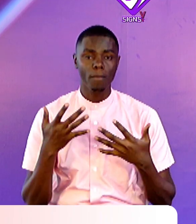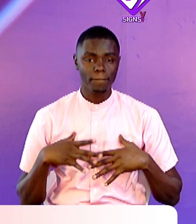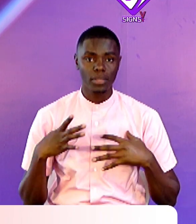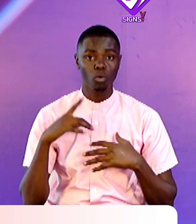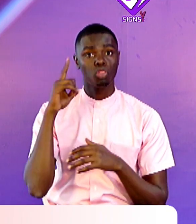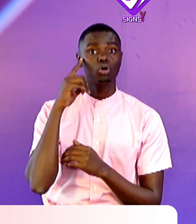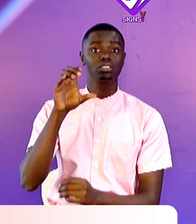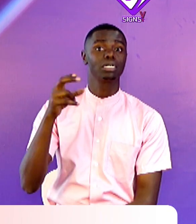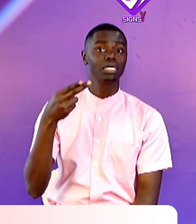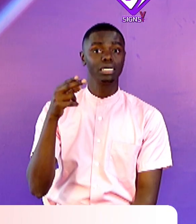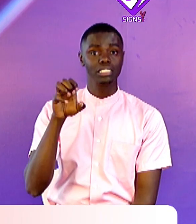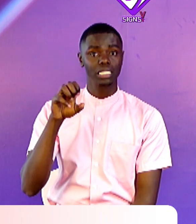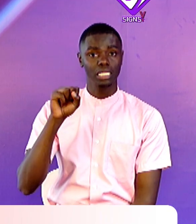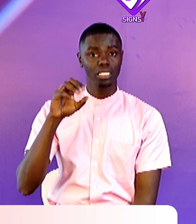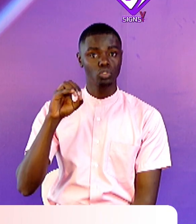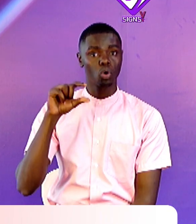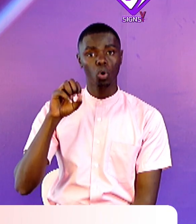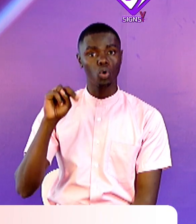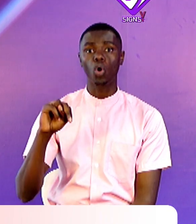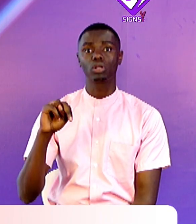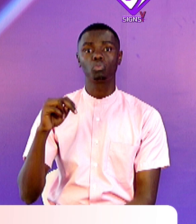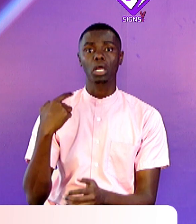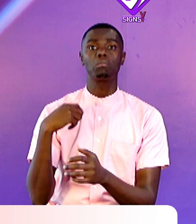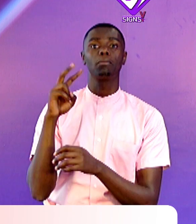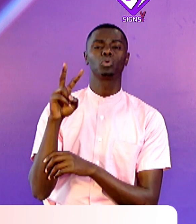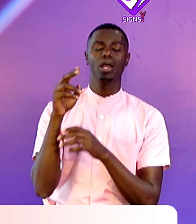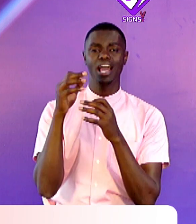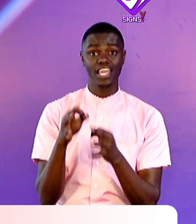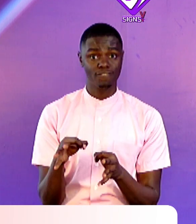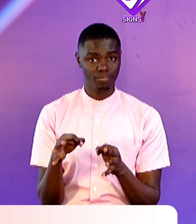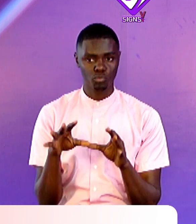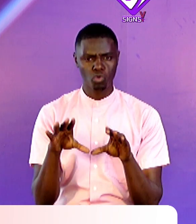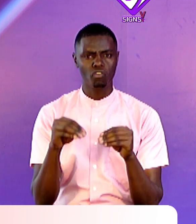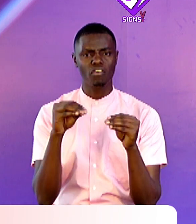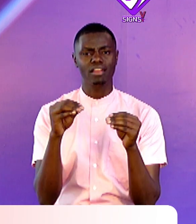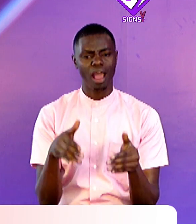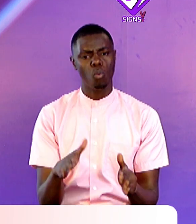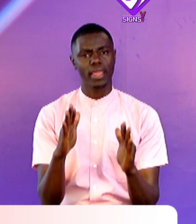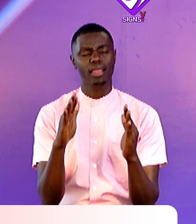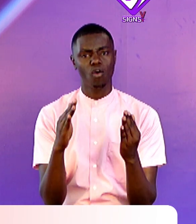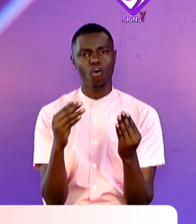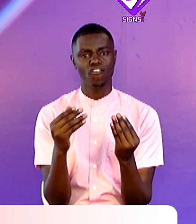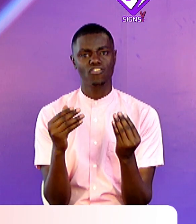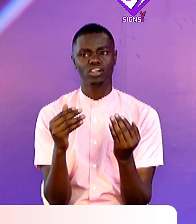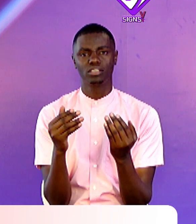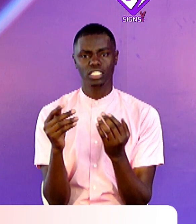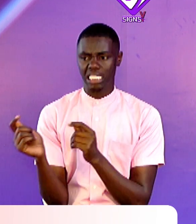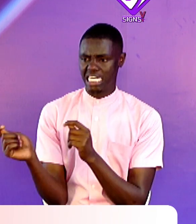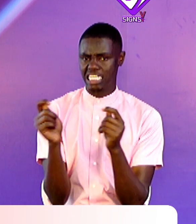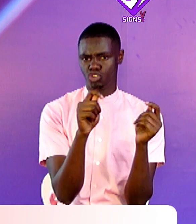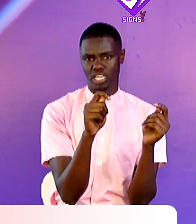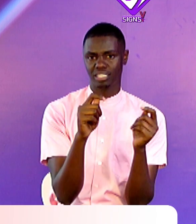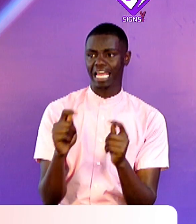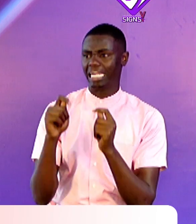know, these are girls that play very good volleyball. If you could find a way of tapping these talents, you know, are we